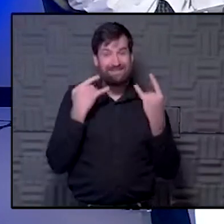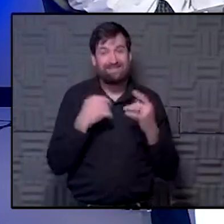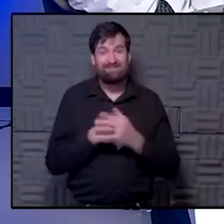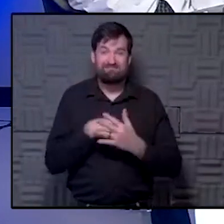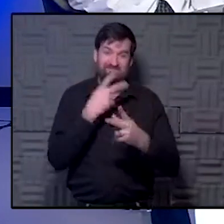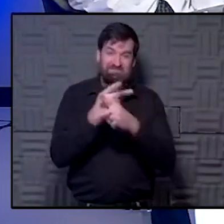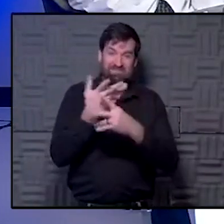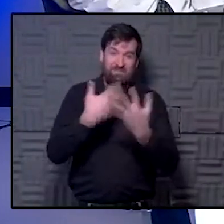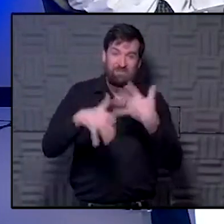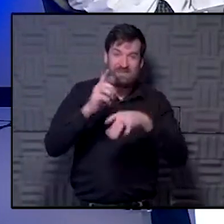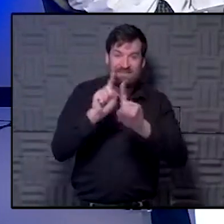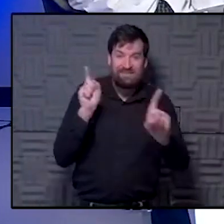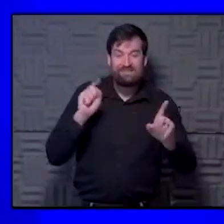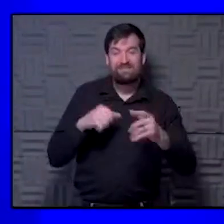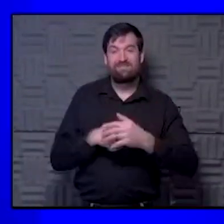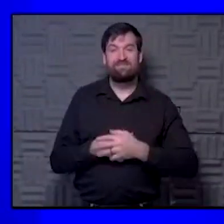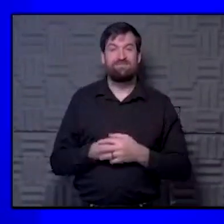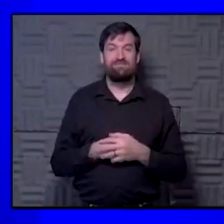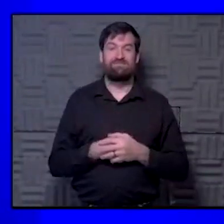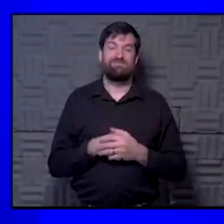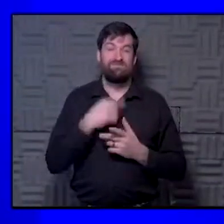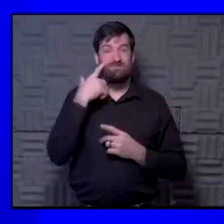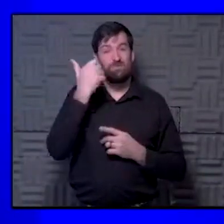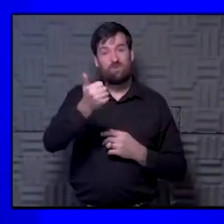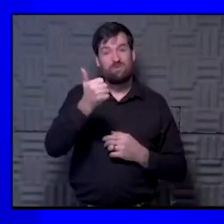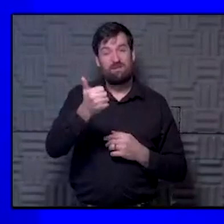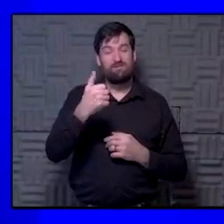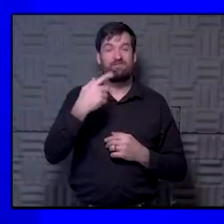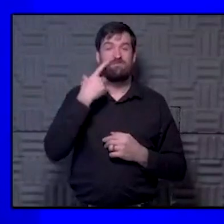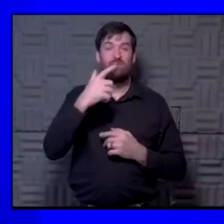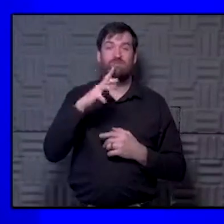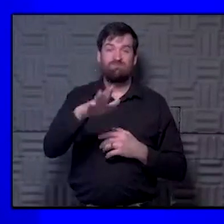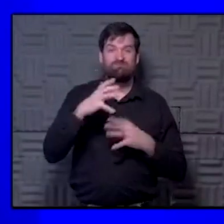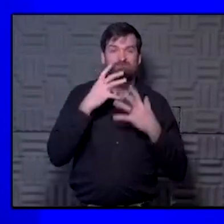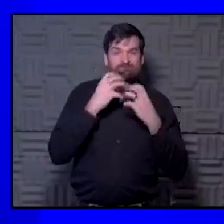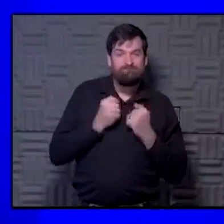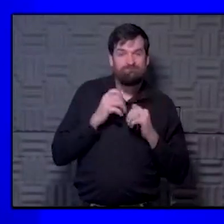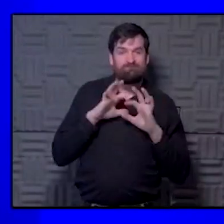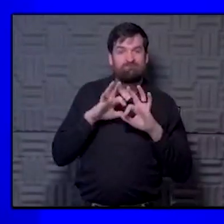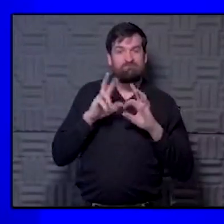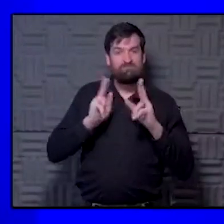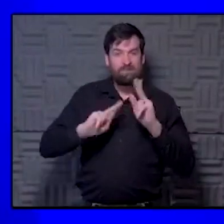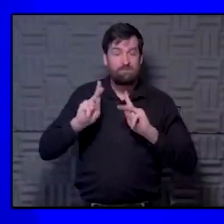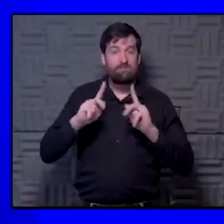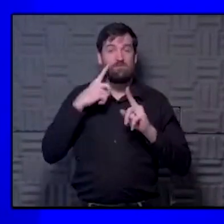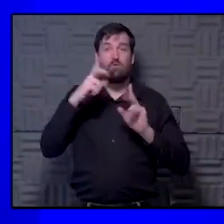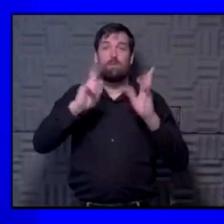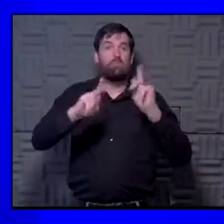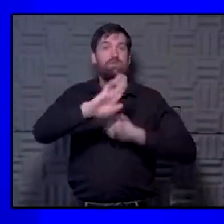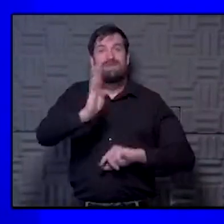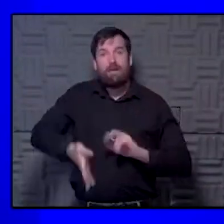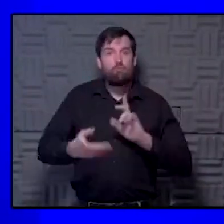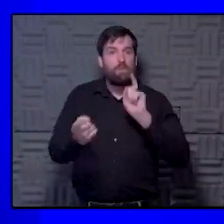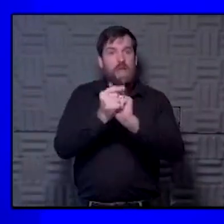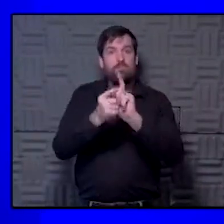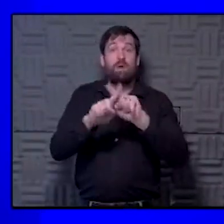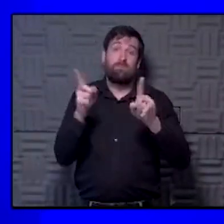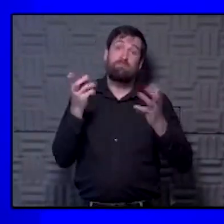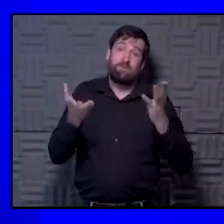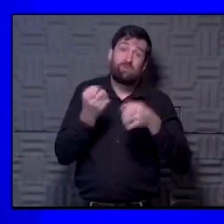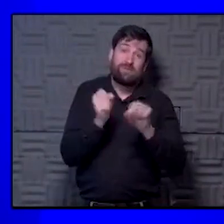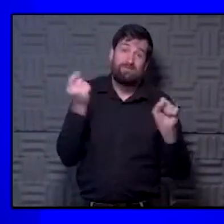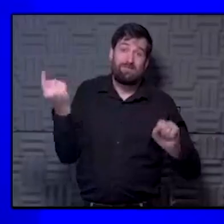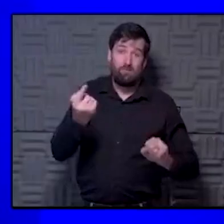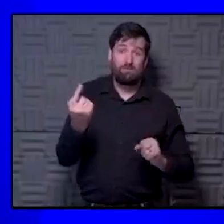keep your distance, do it for yourself, do it for your loved ones, do it for people you've never met but who you might save by doing it.